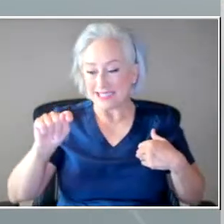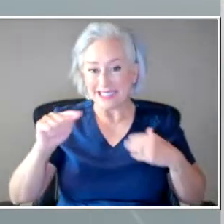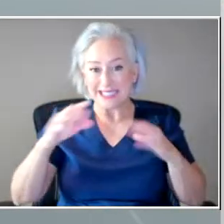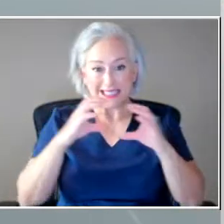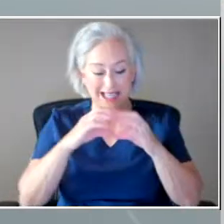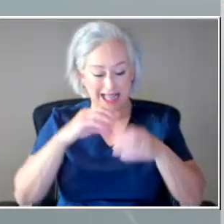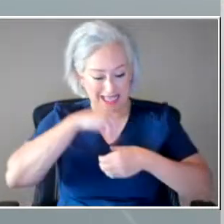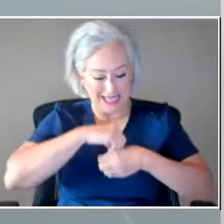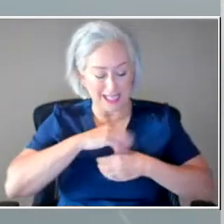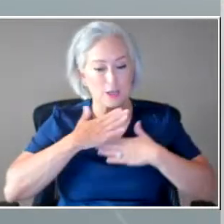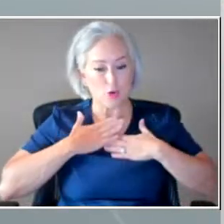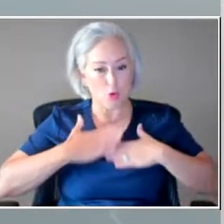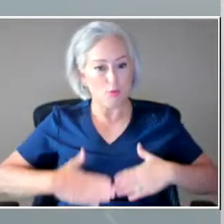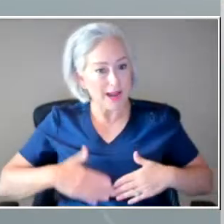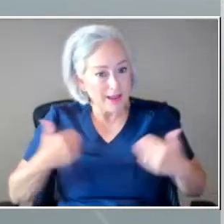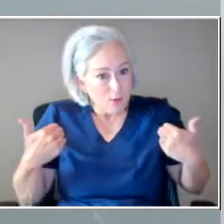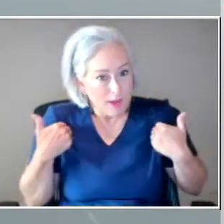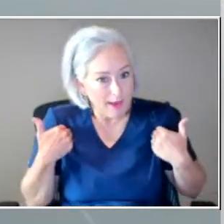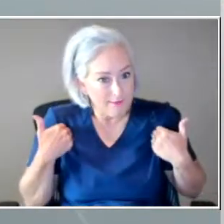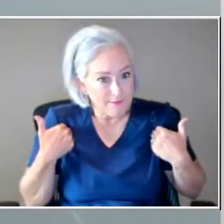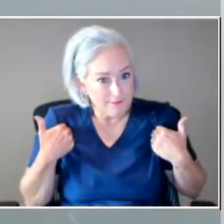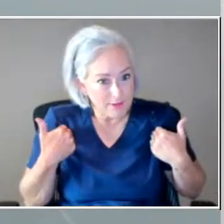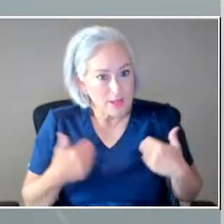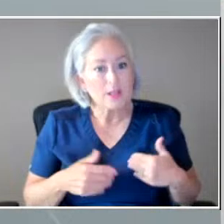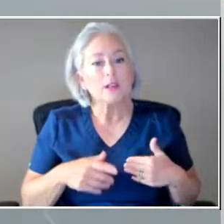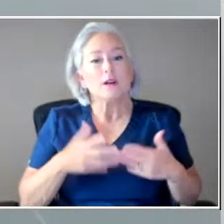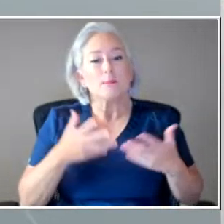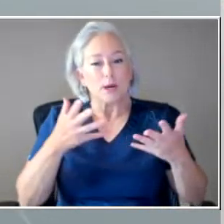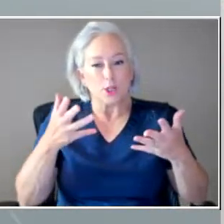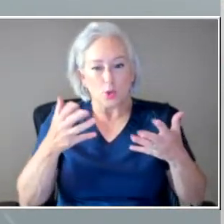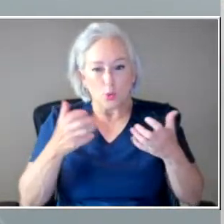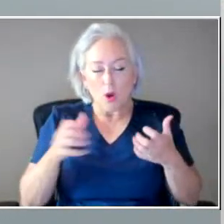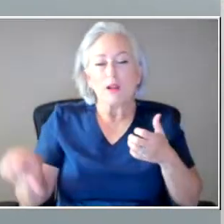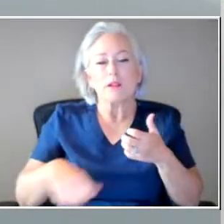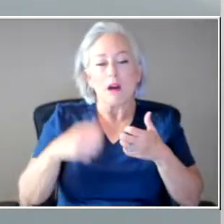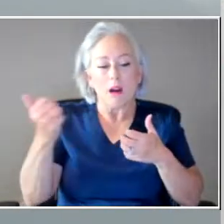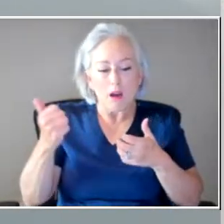out for abnormally behaving cells, attack and destroy them before they can become cancerous.